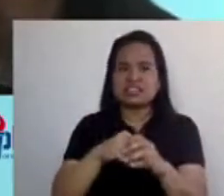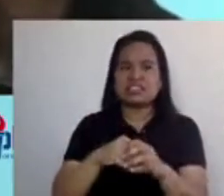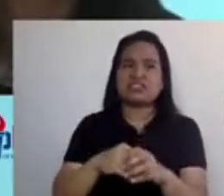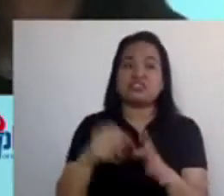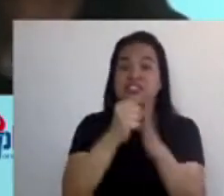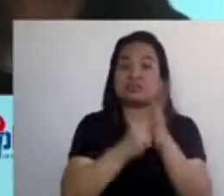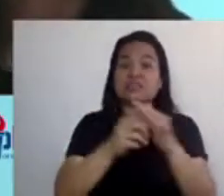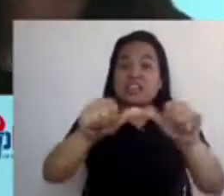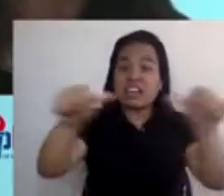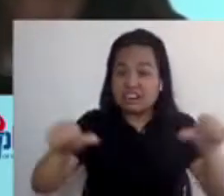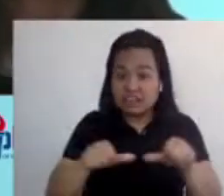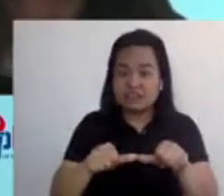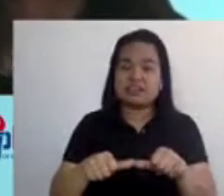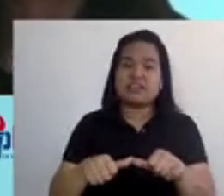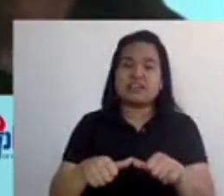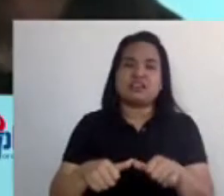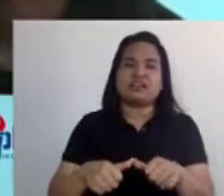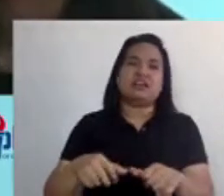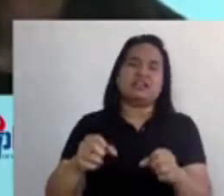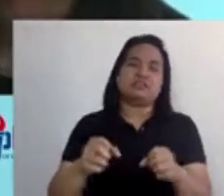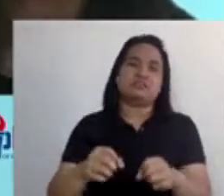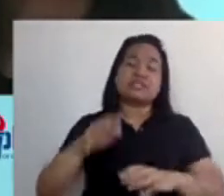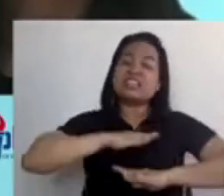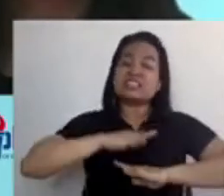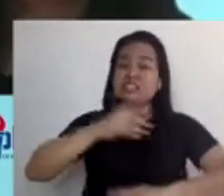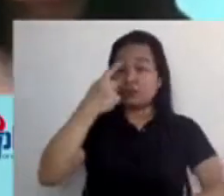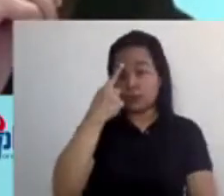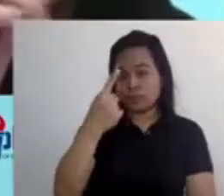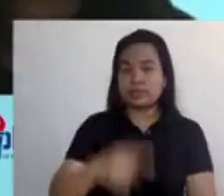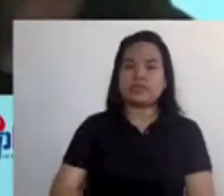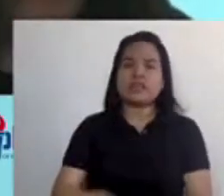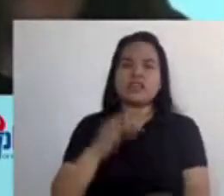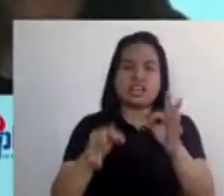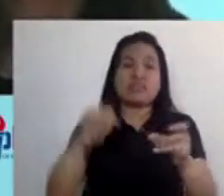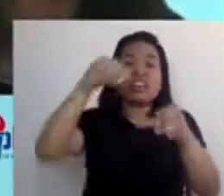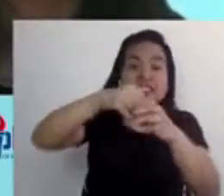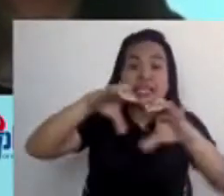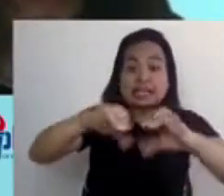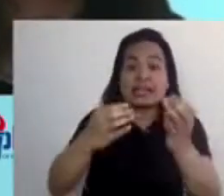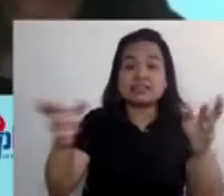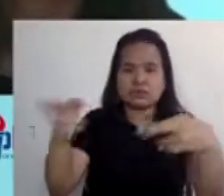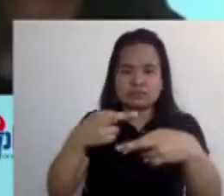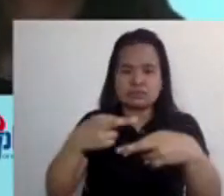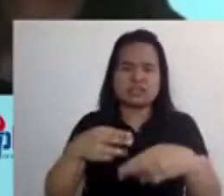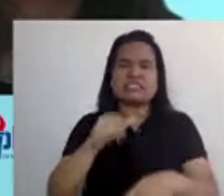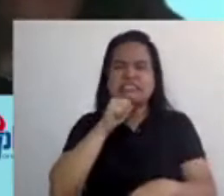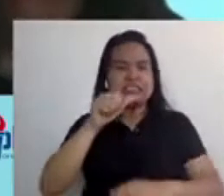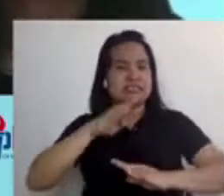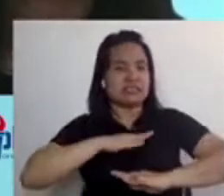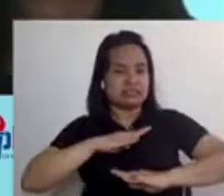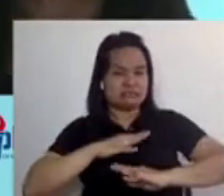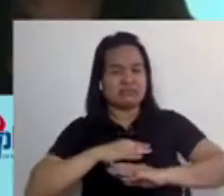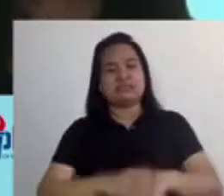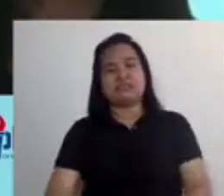then that is an unsatisfactory or a rating of 2. And then of course, non-submission would be a rating